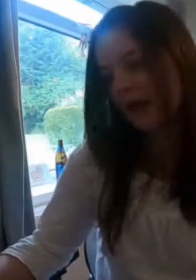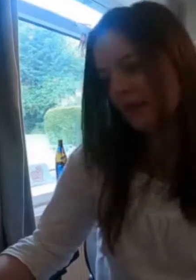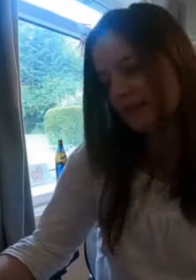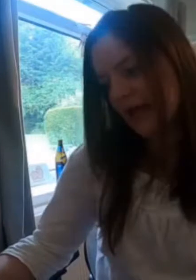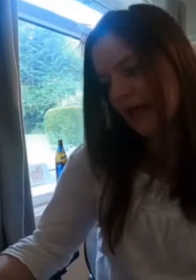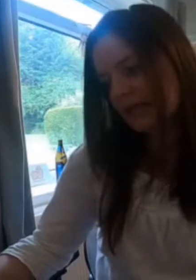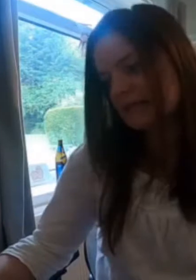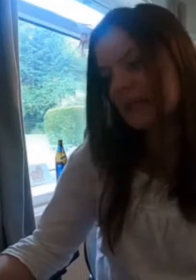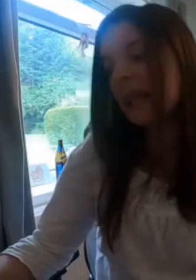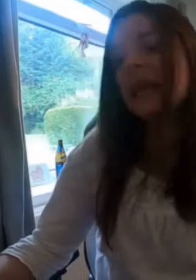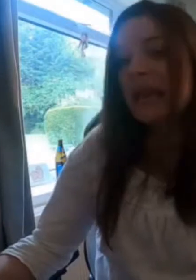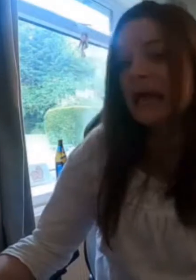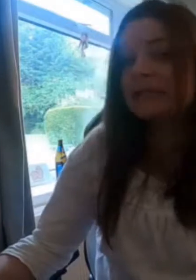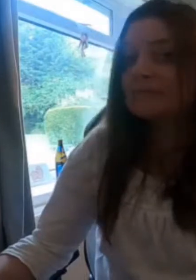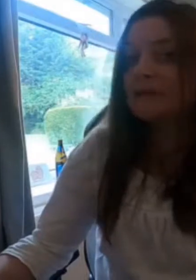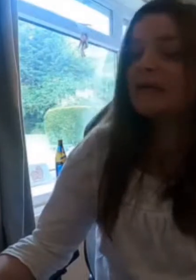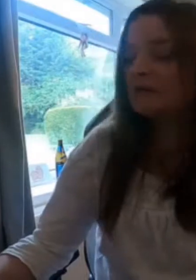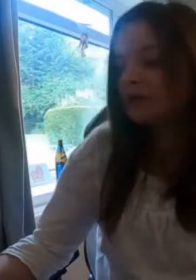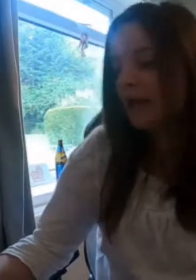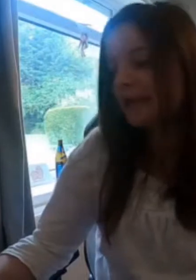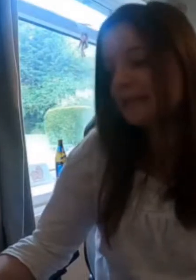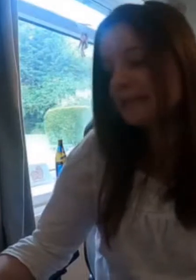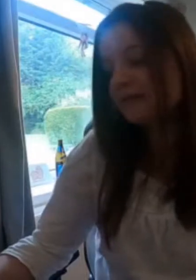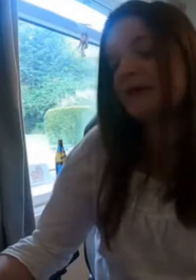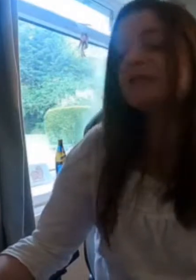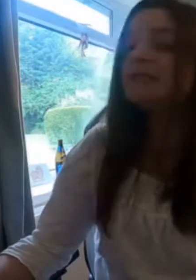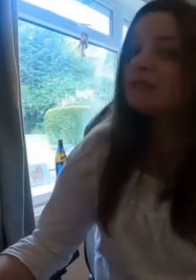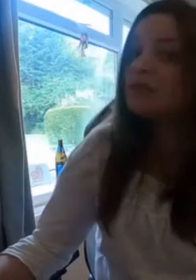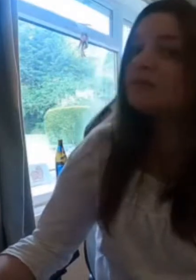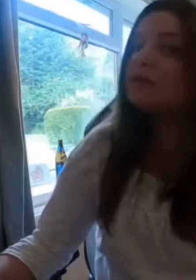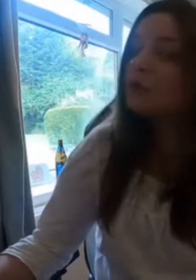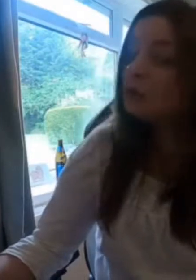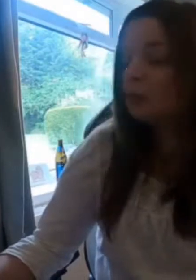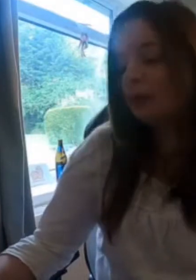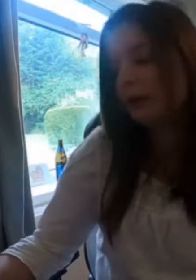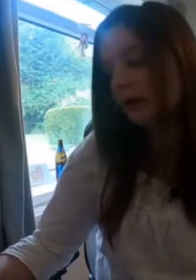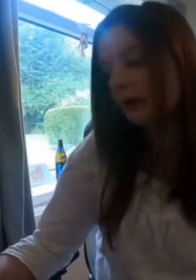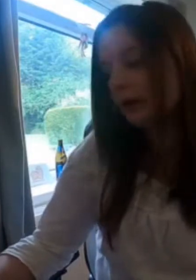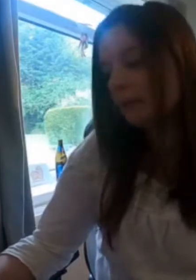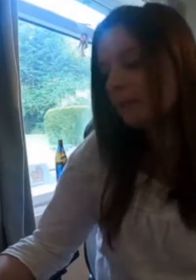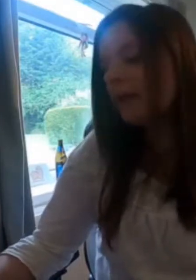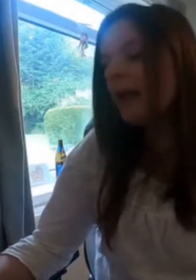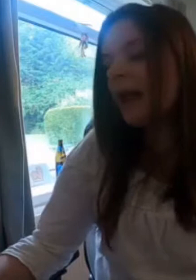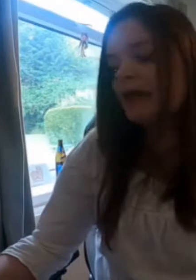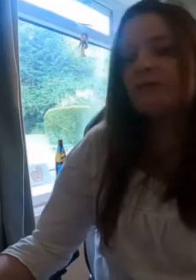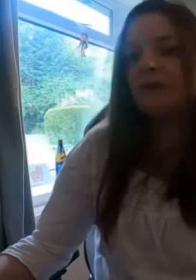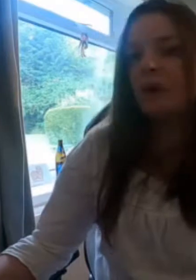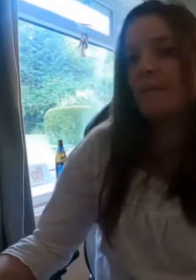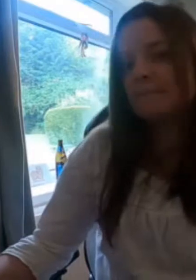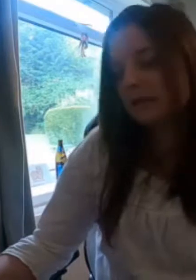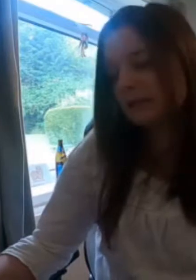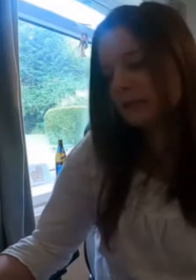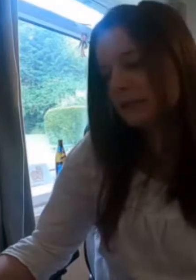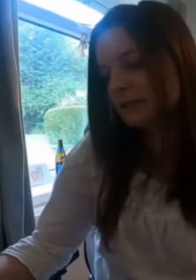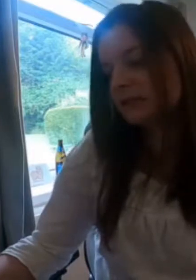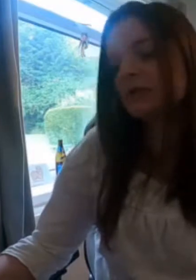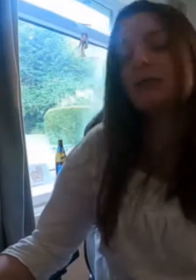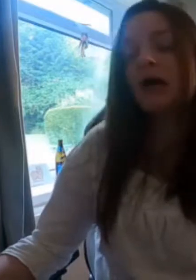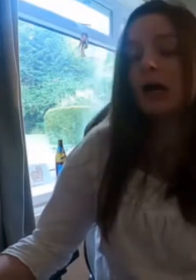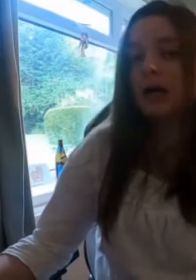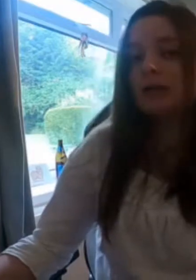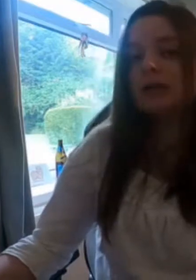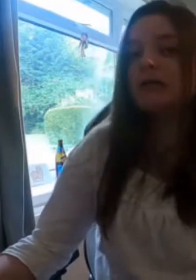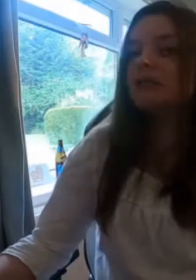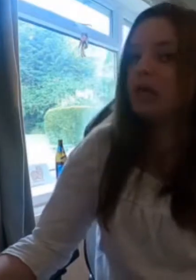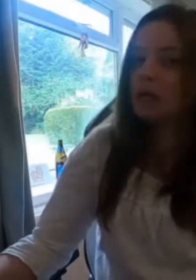while away the days. Let's be creative and discover who we are. Everyone matters,